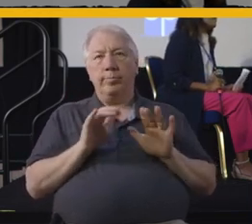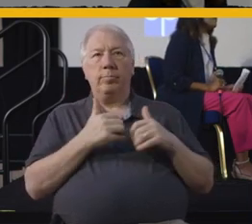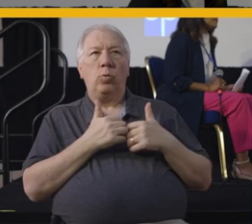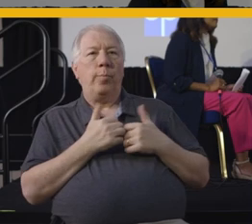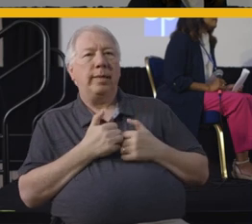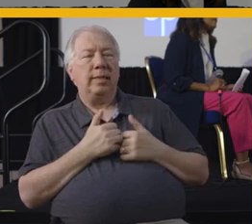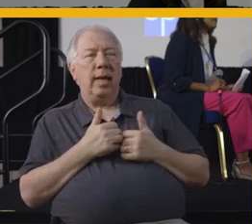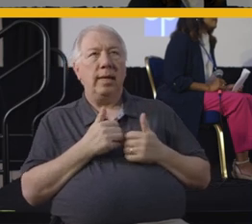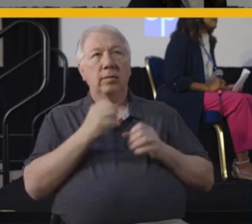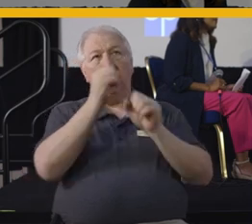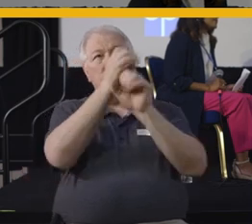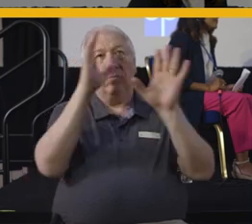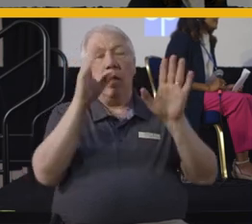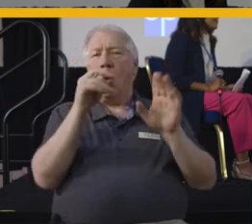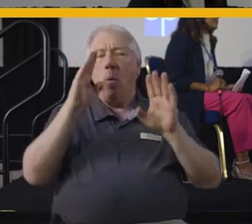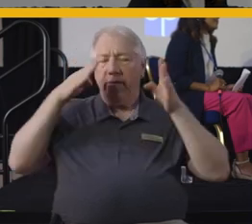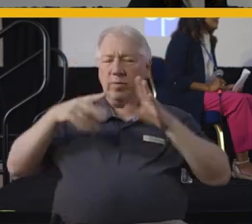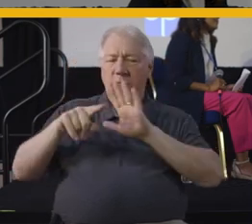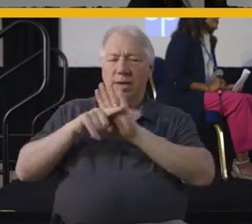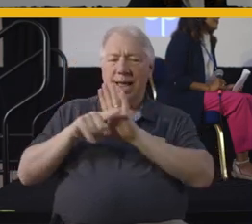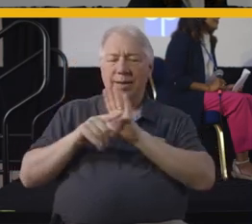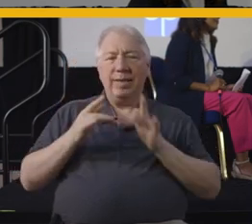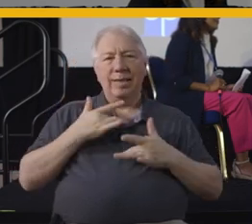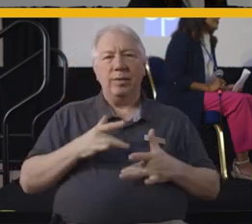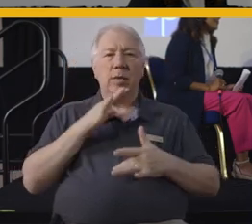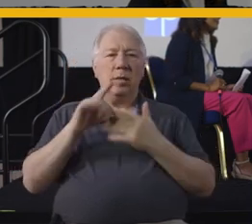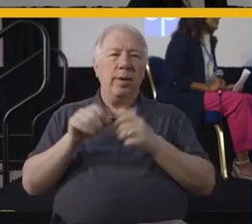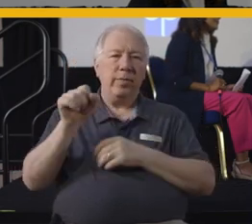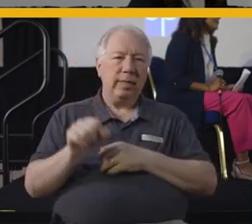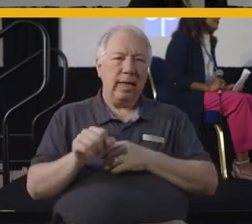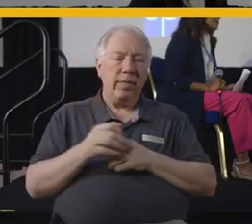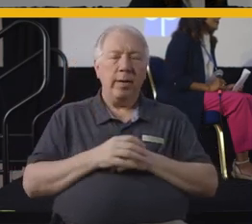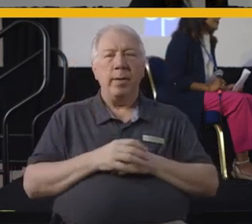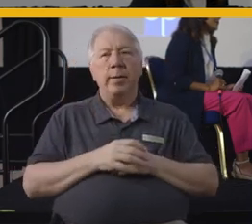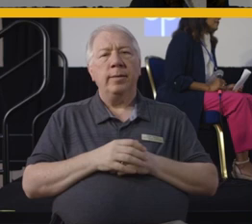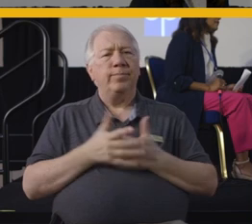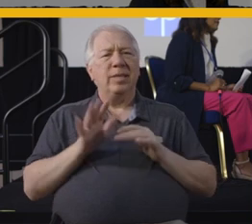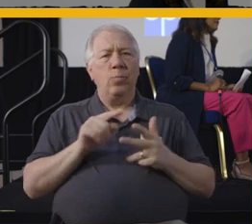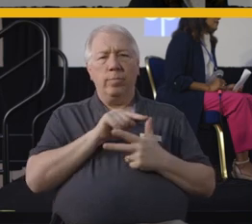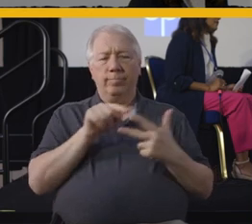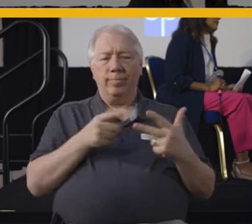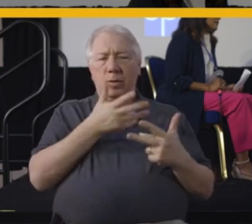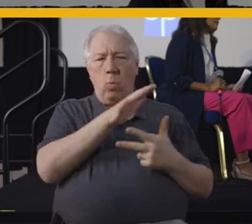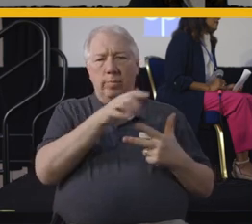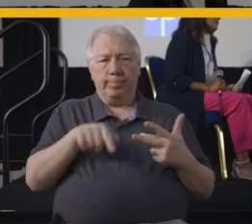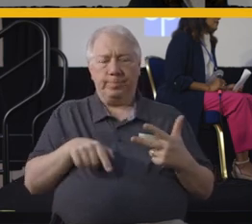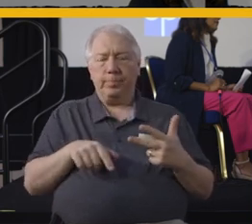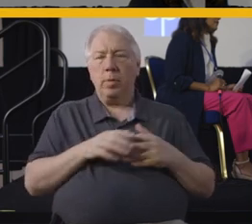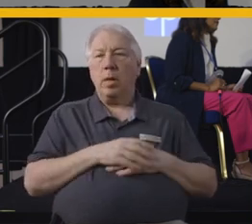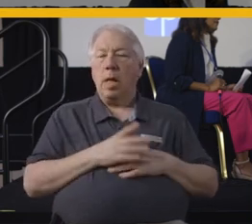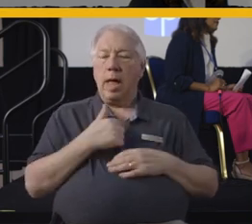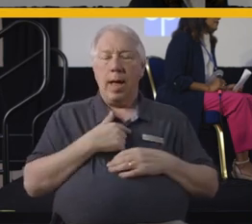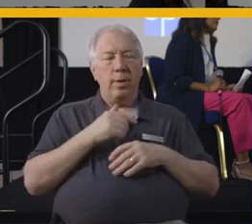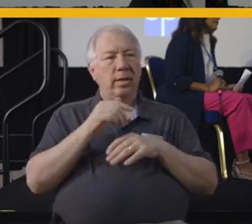just focused on all the negative things that that are typically talked about in the South. And so, you know, I'm a Verite